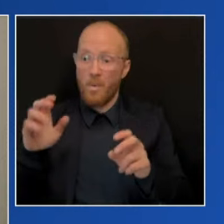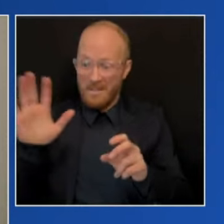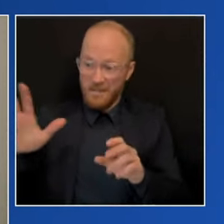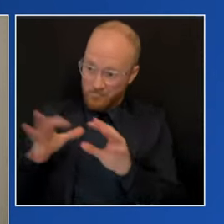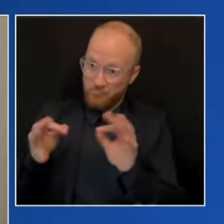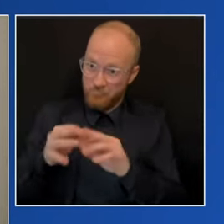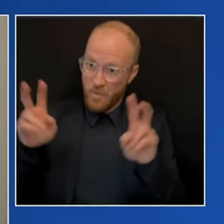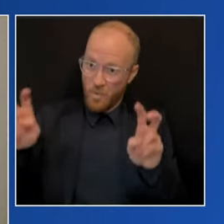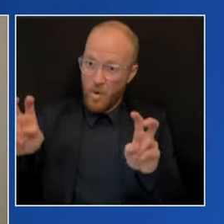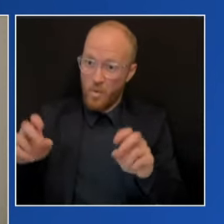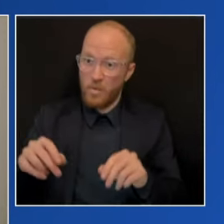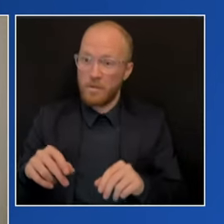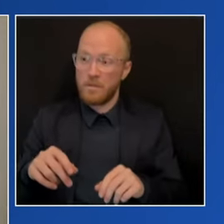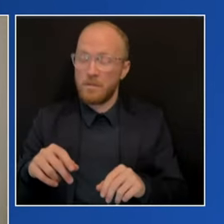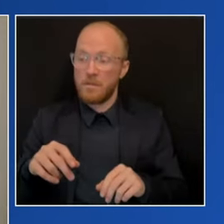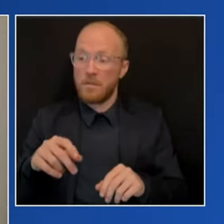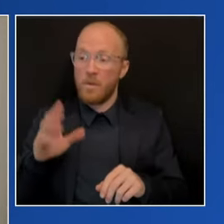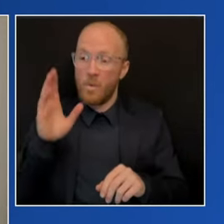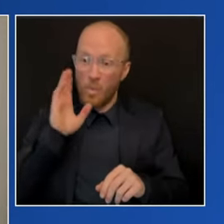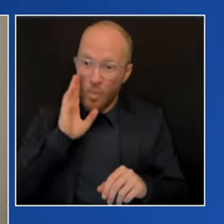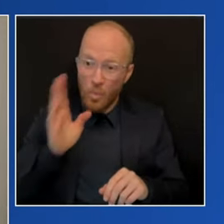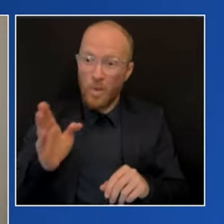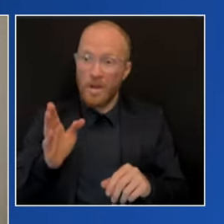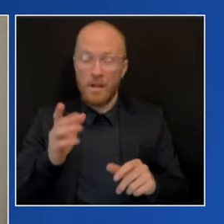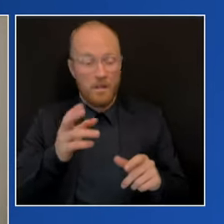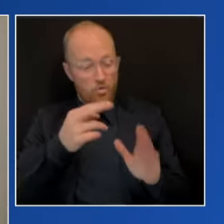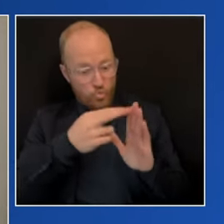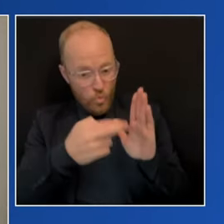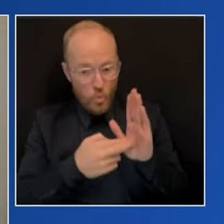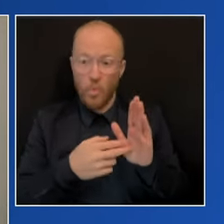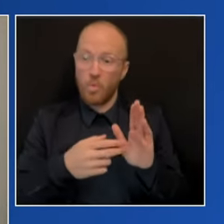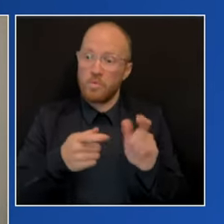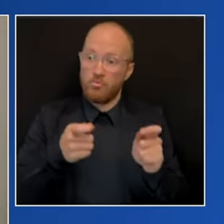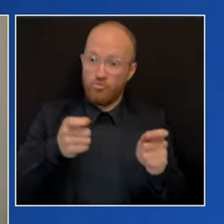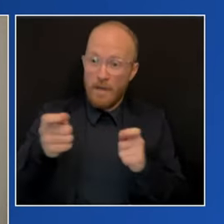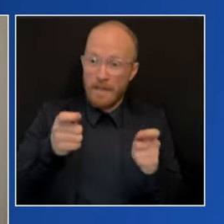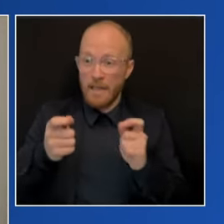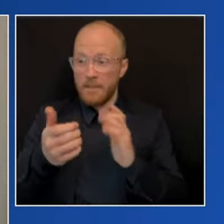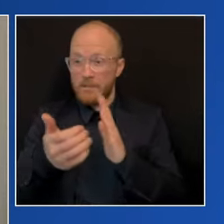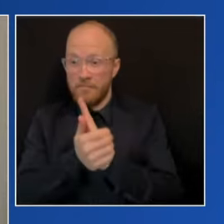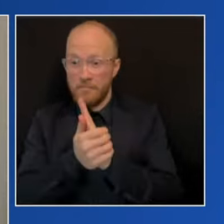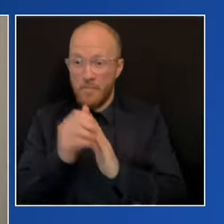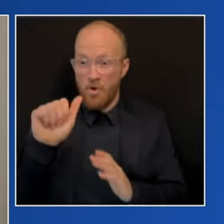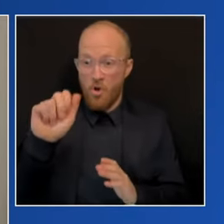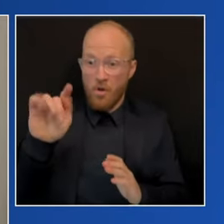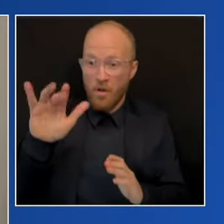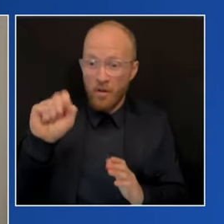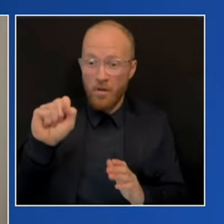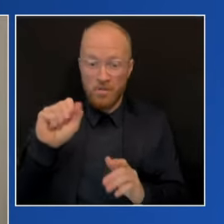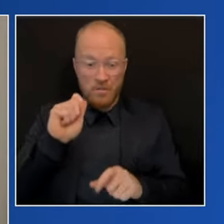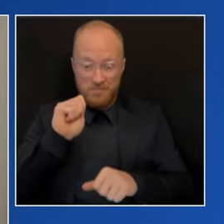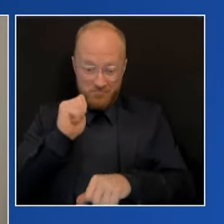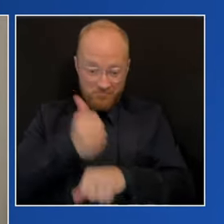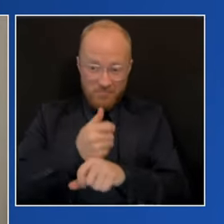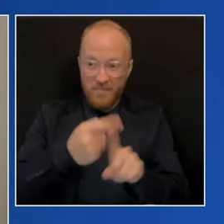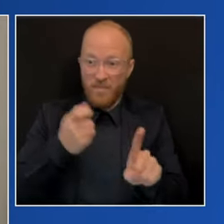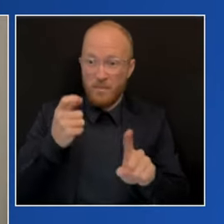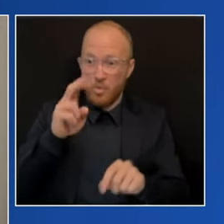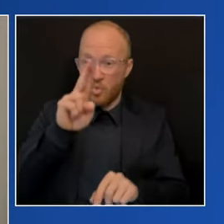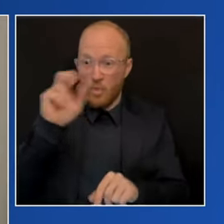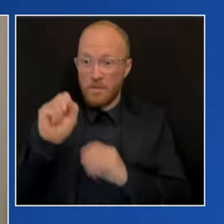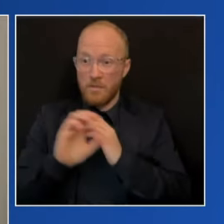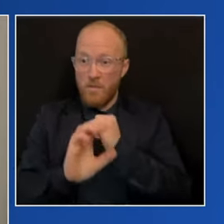the termination of all the rules, regulations, and articles, even those found in the U.S. Constitution,